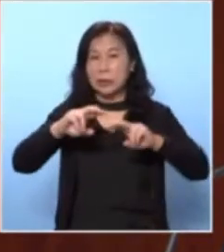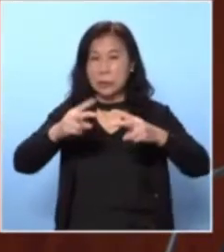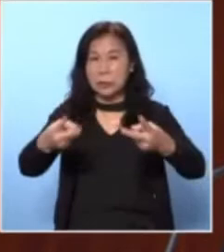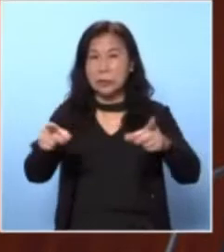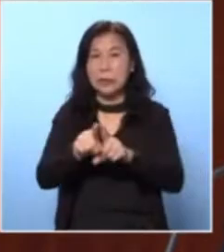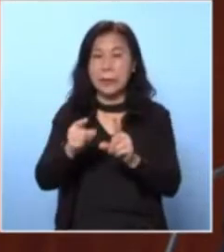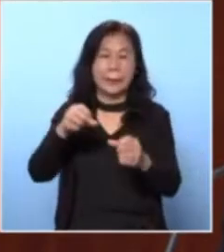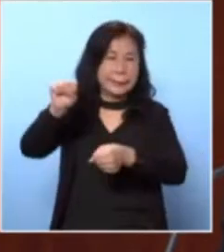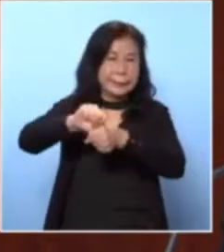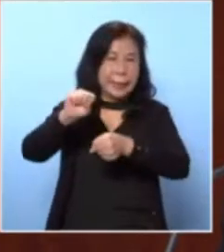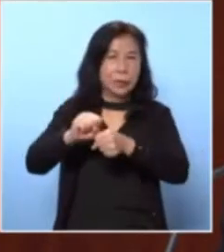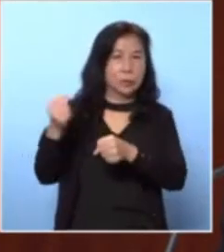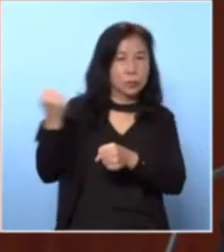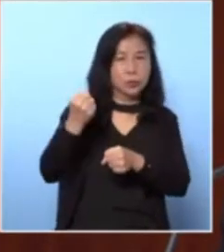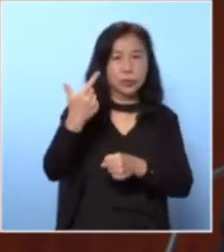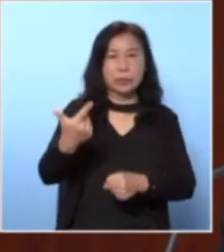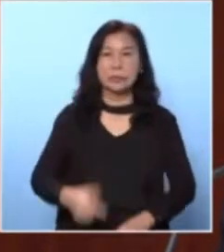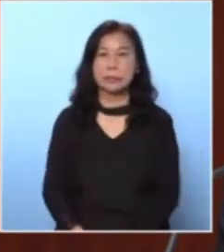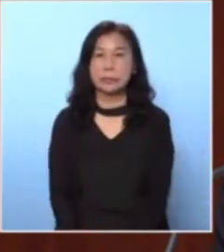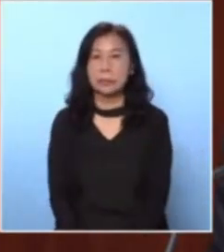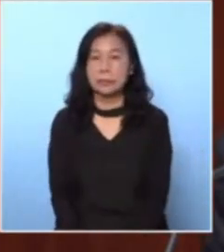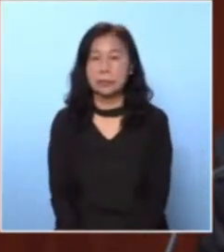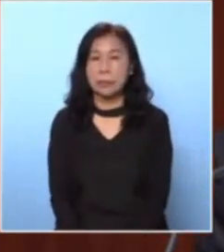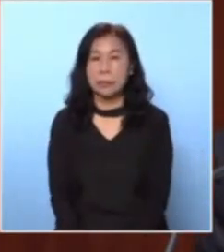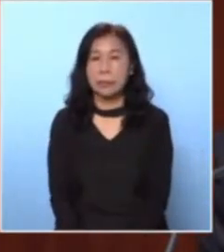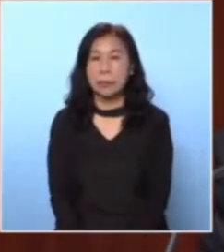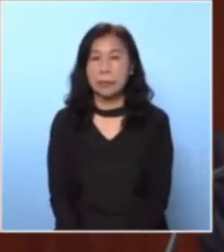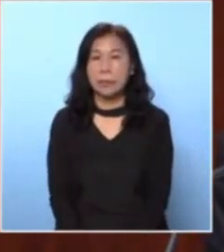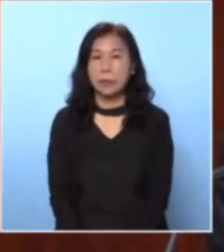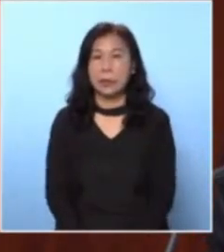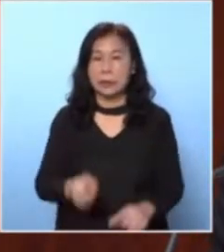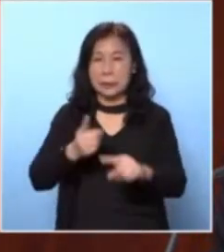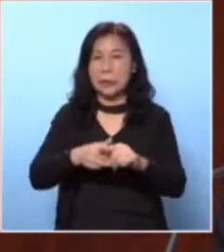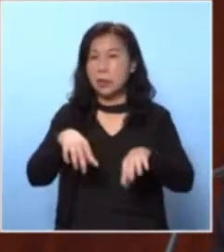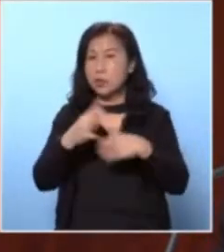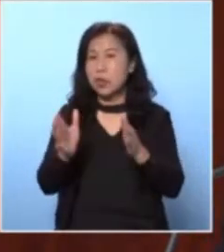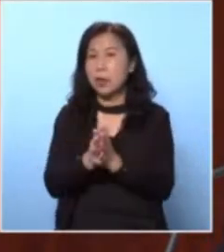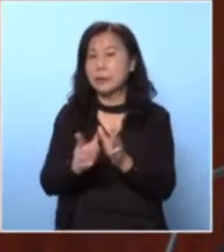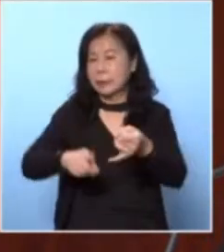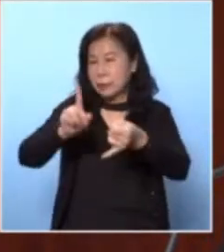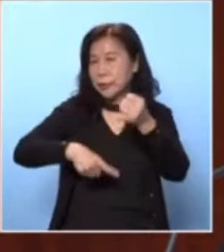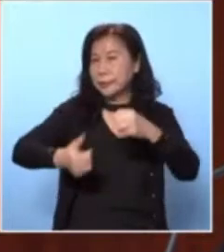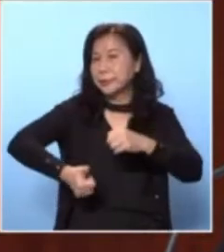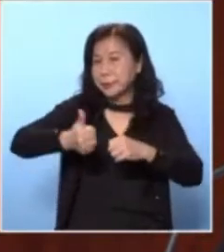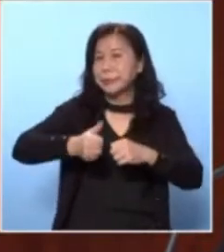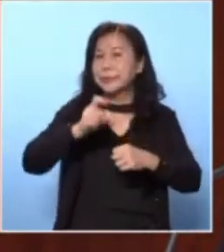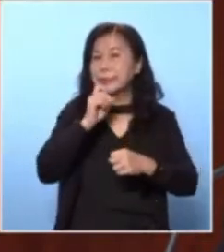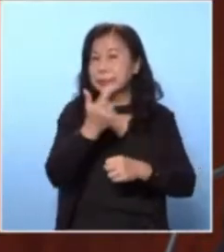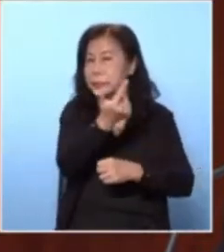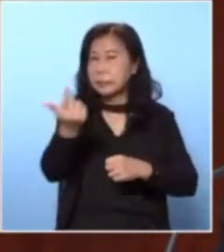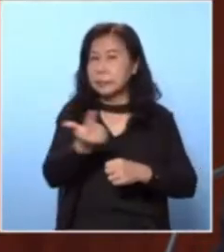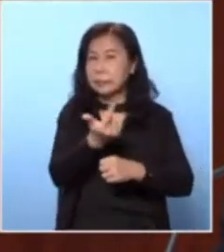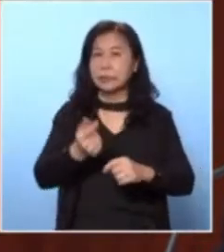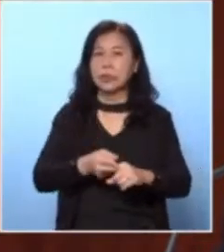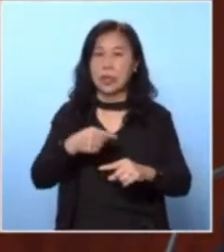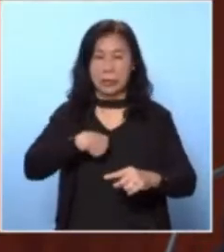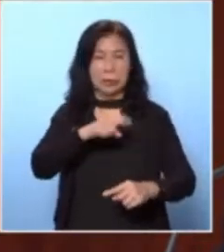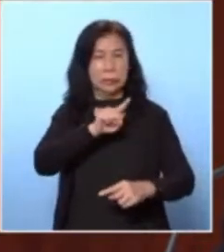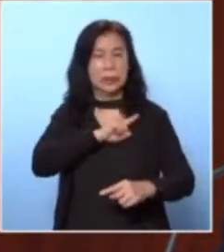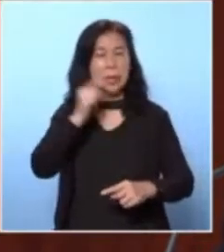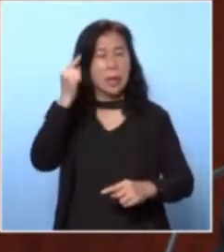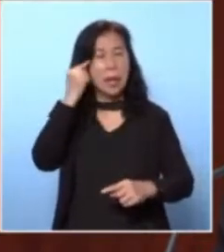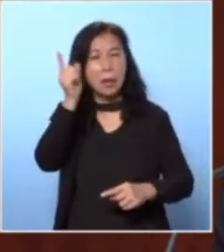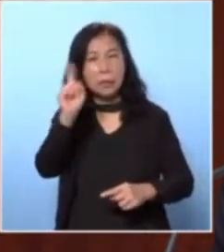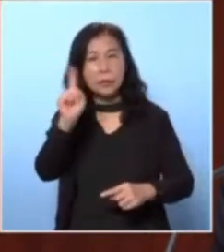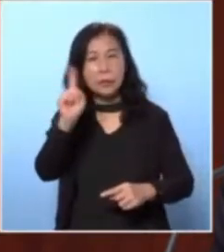international cooperation. These and other efforts have yielded some positive results, but I feel that much